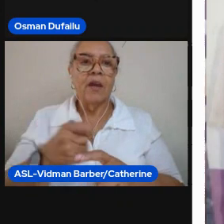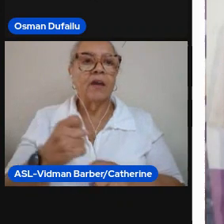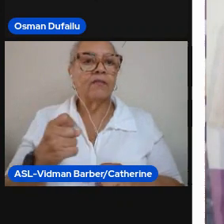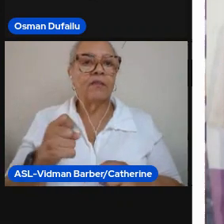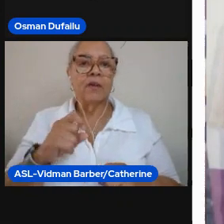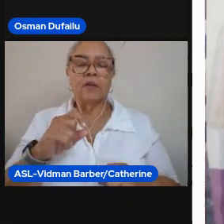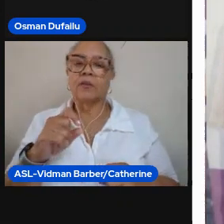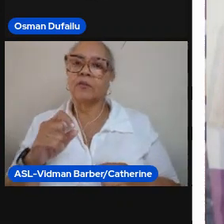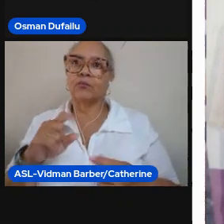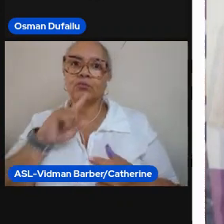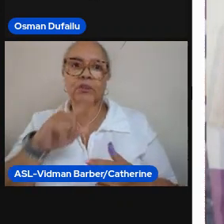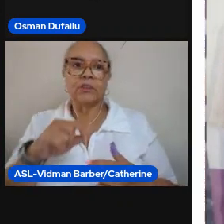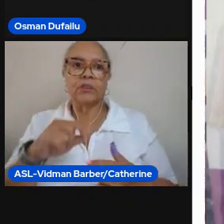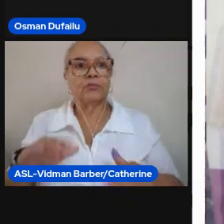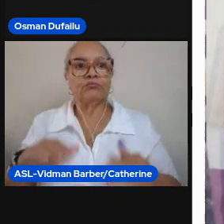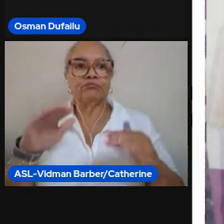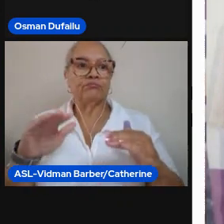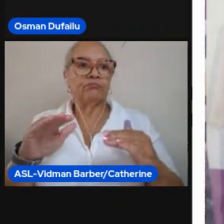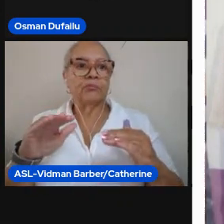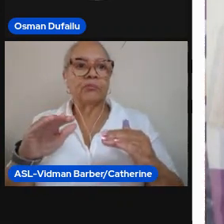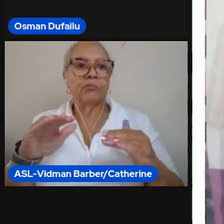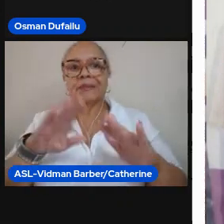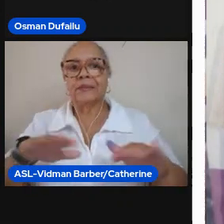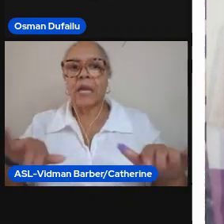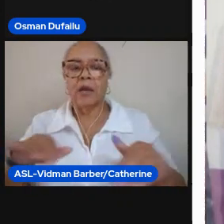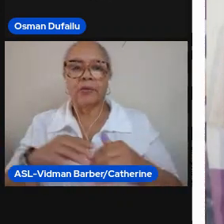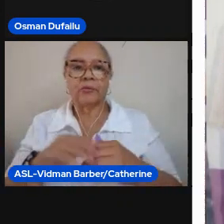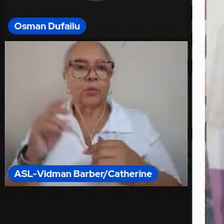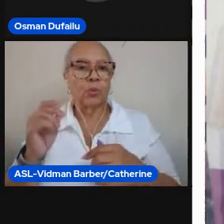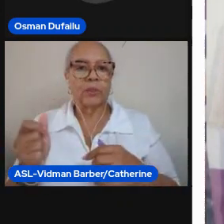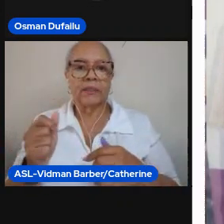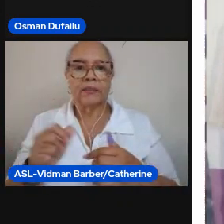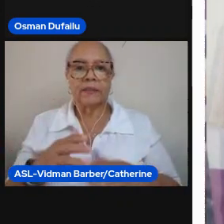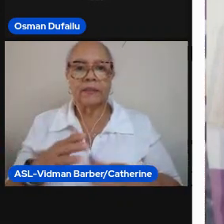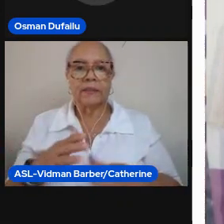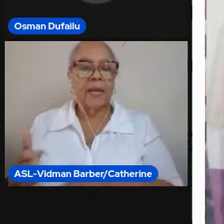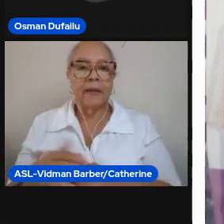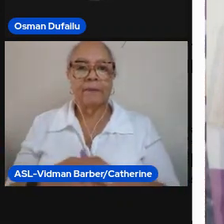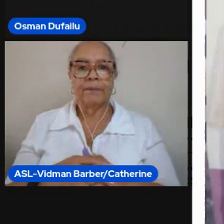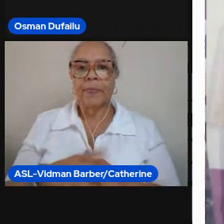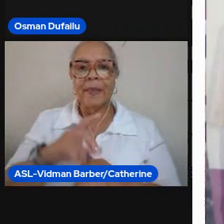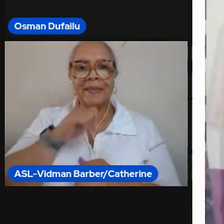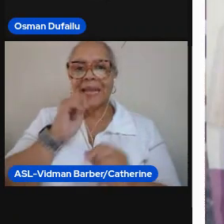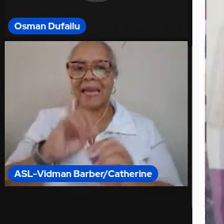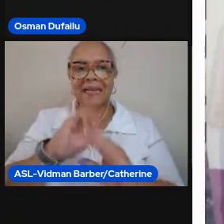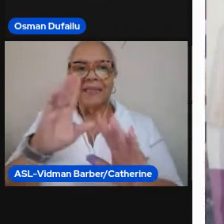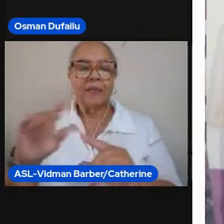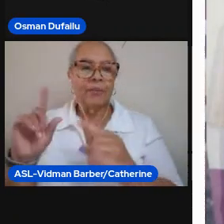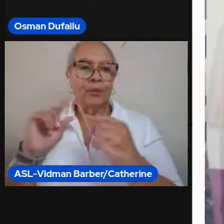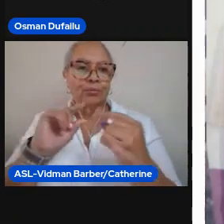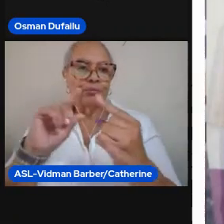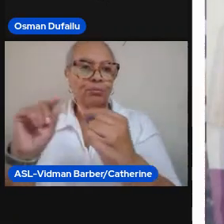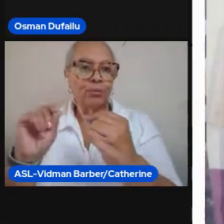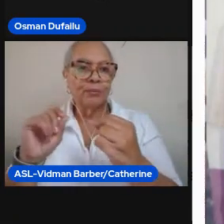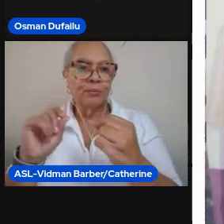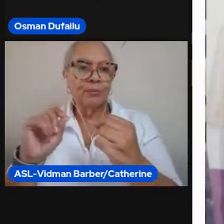promising child. Um, it wasn't clear, but rumors had it that he died